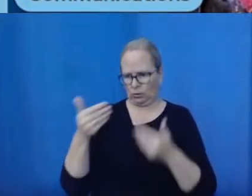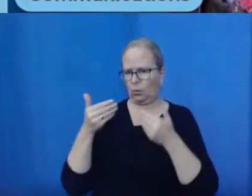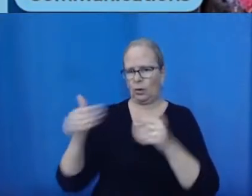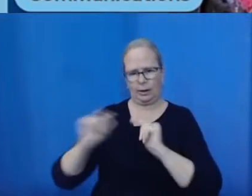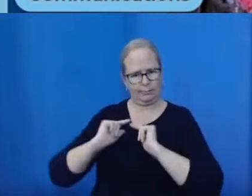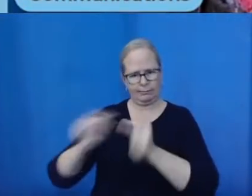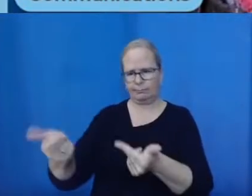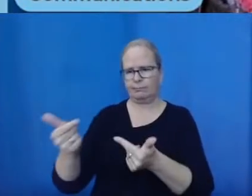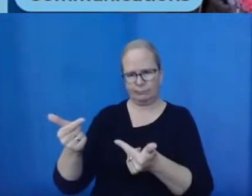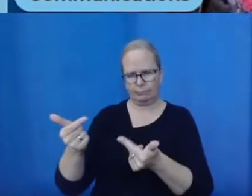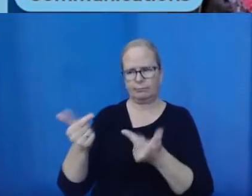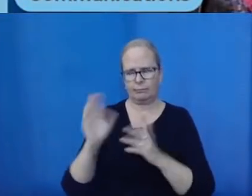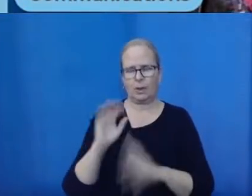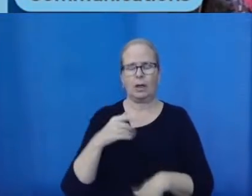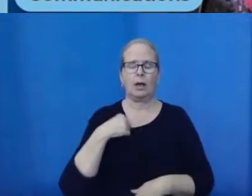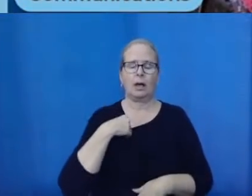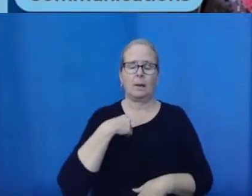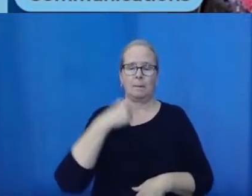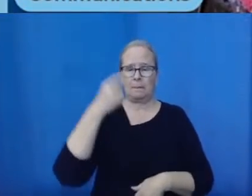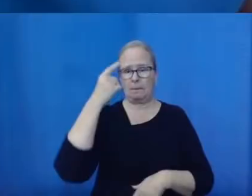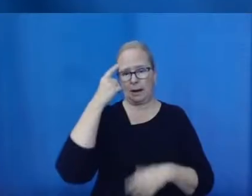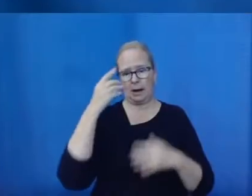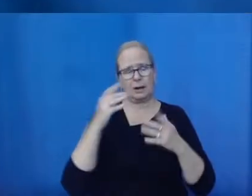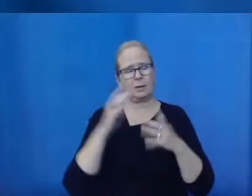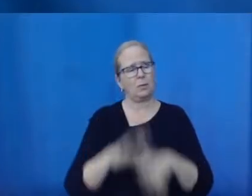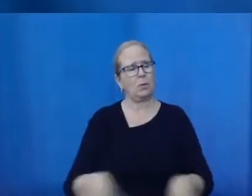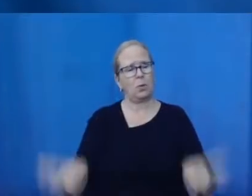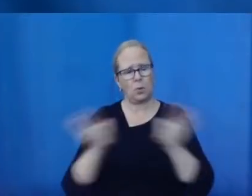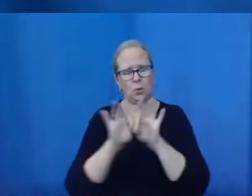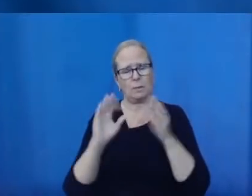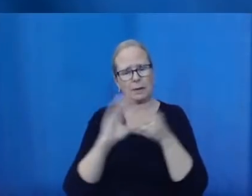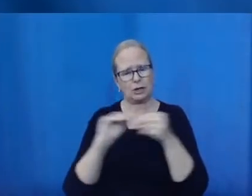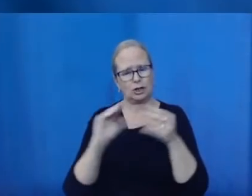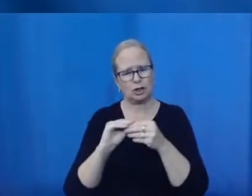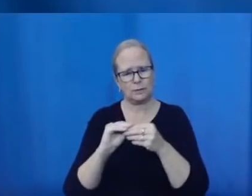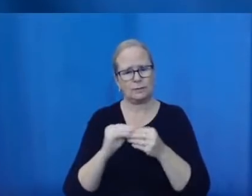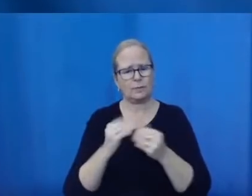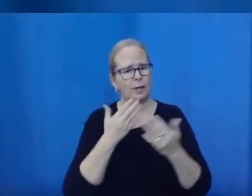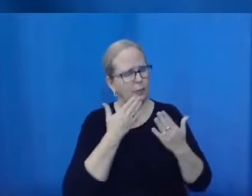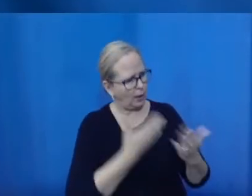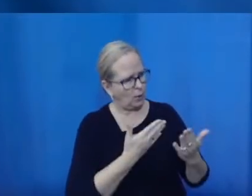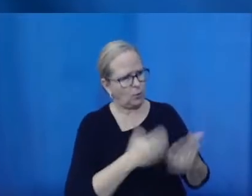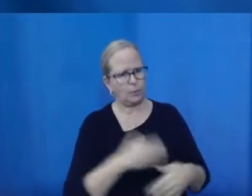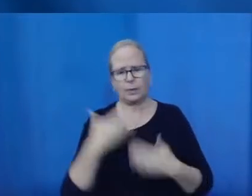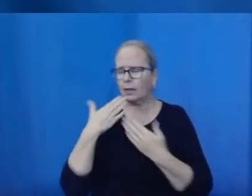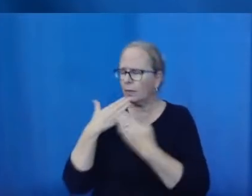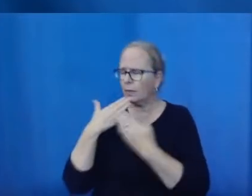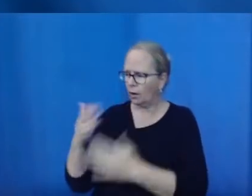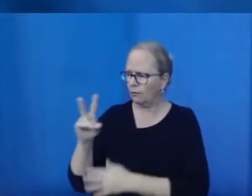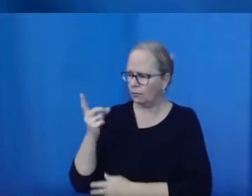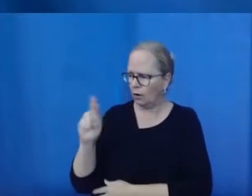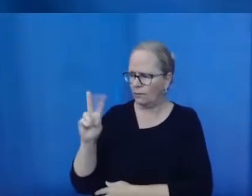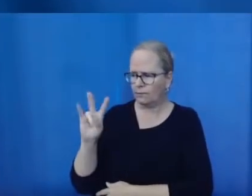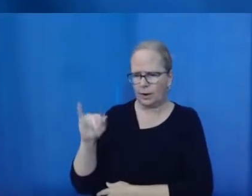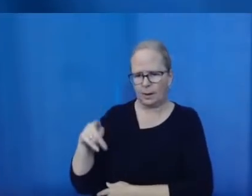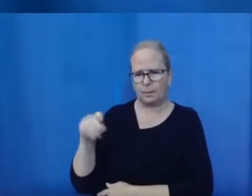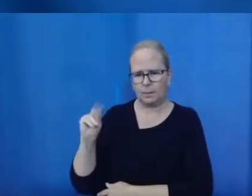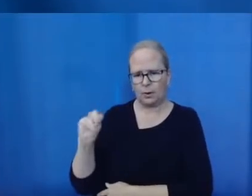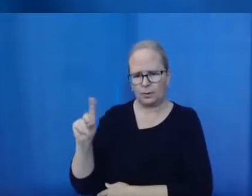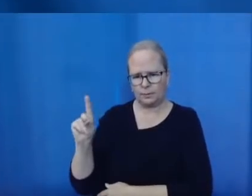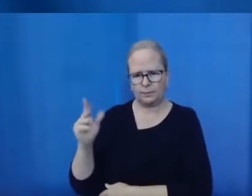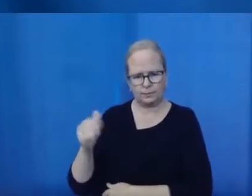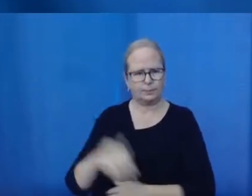Thank you very much, Dr. Vipond. I would now like to bring in all 3 of our panelists. briefly to introduce themselves